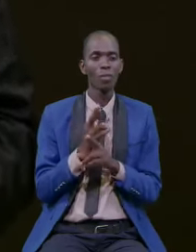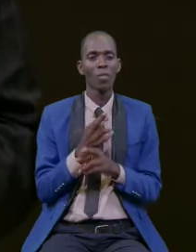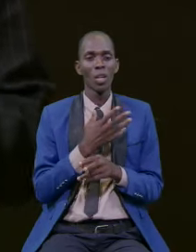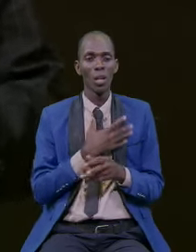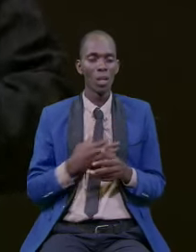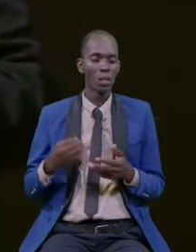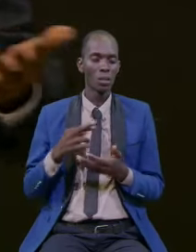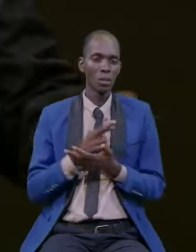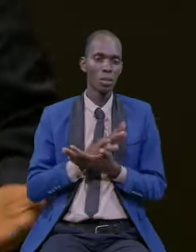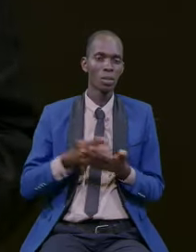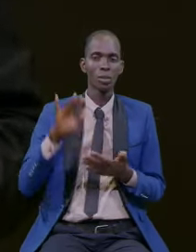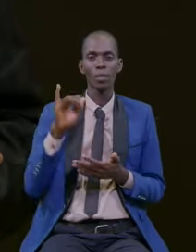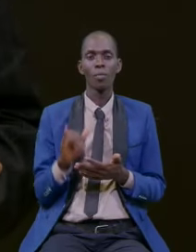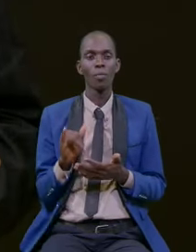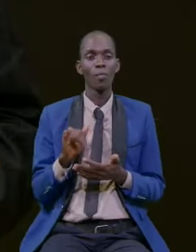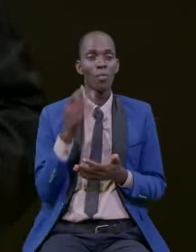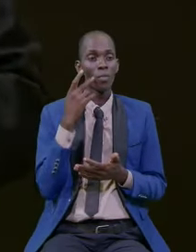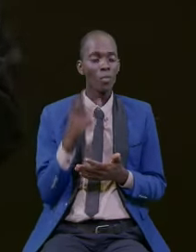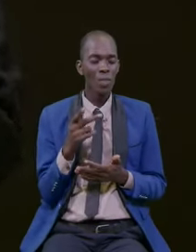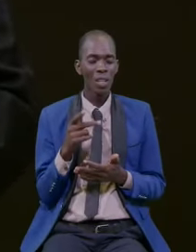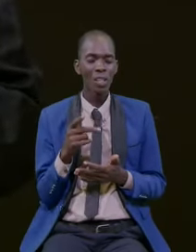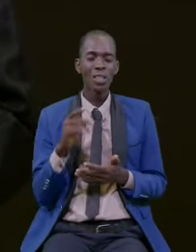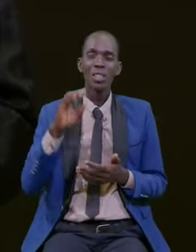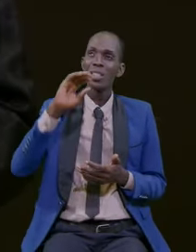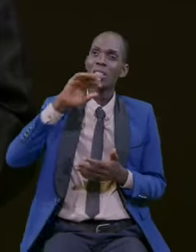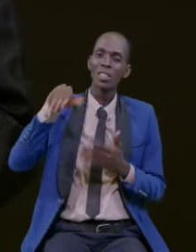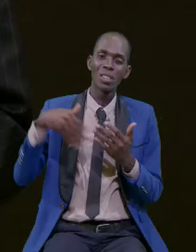the grace does not just come if there's